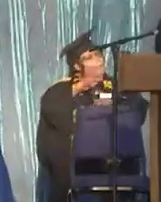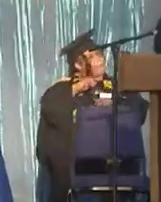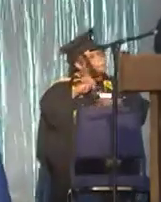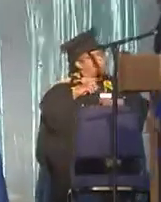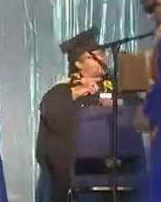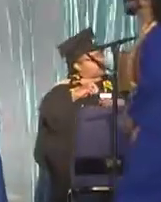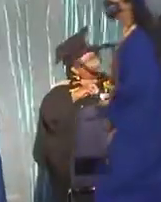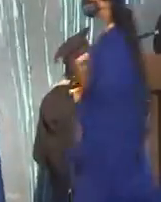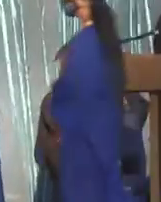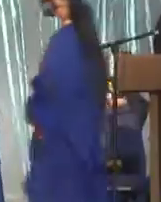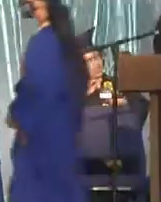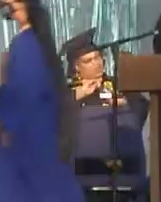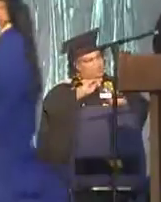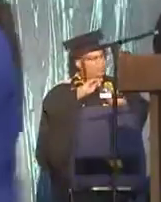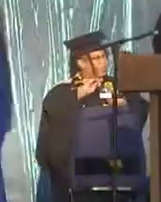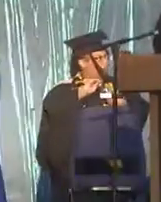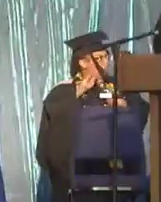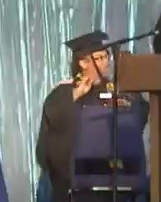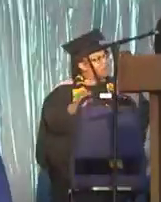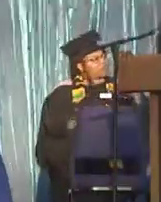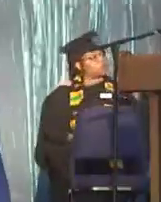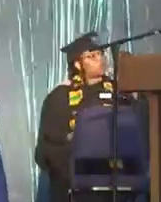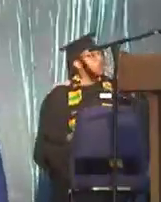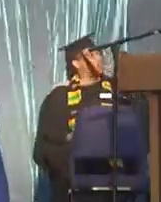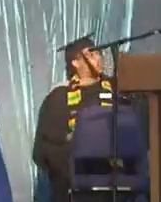Bibiana Picho Garcia, with honors.